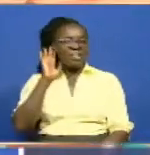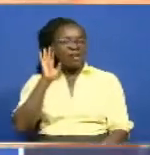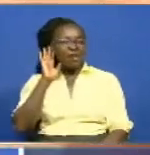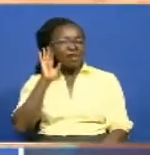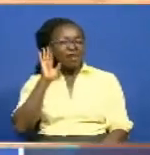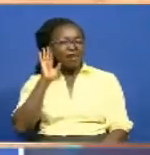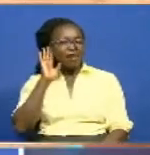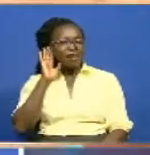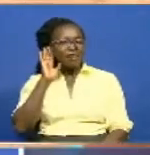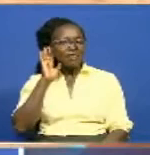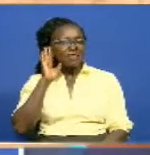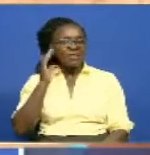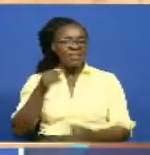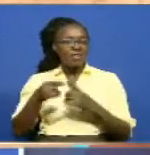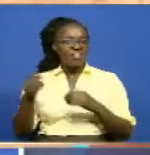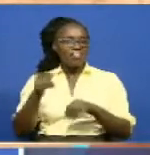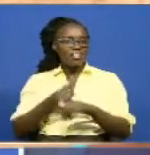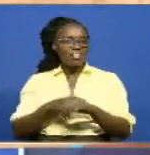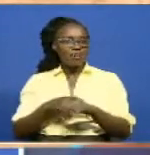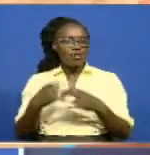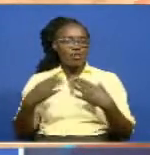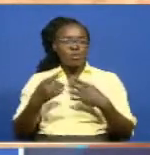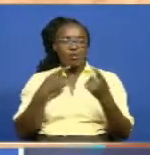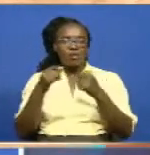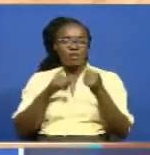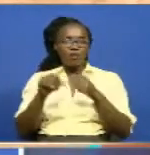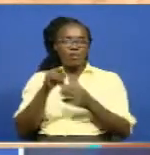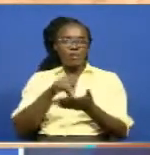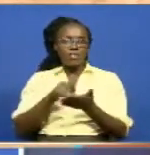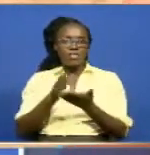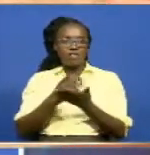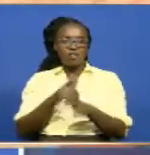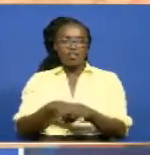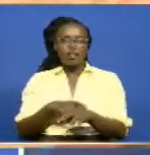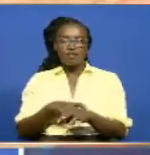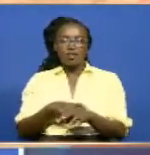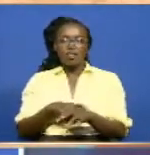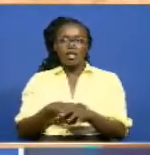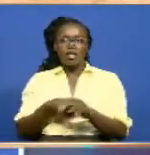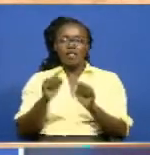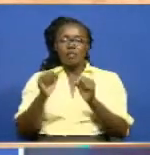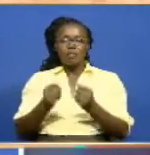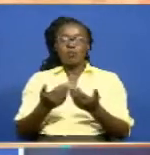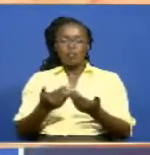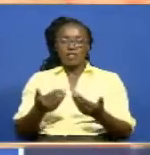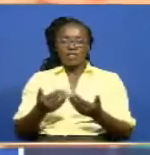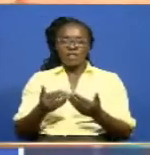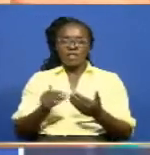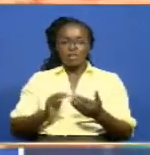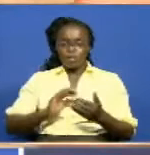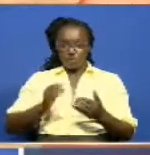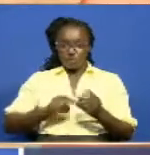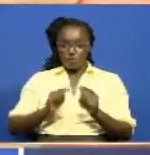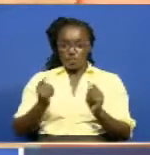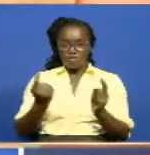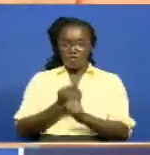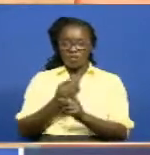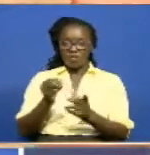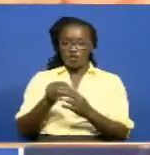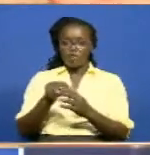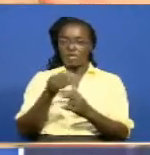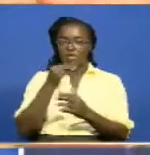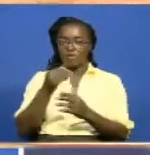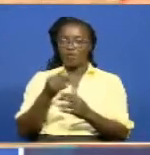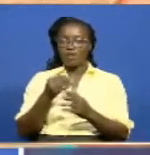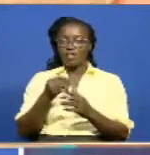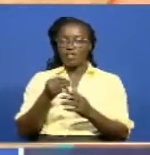I have just heard people talking about it, and that sometimes a child can be carried in a different womb, or a man can feel labor